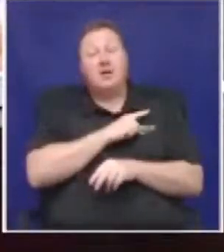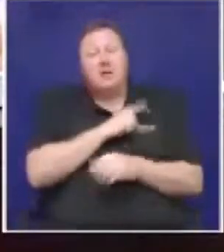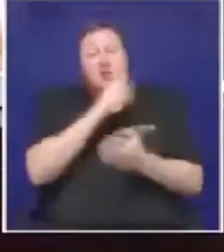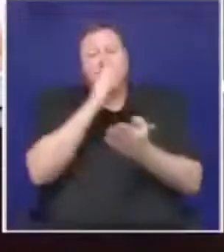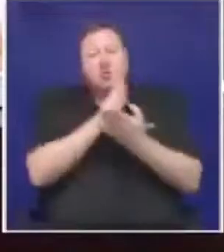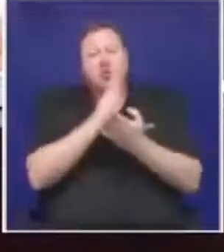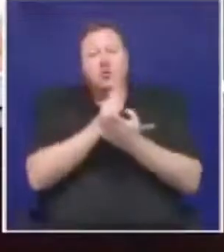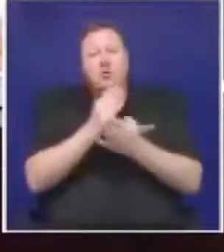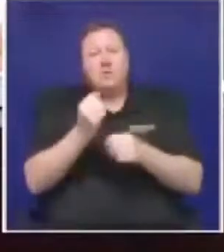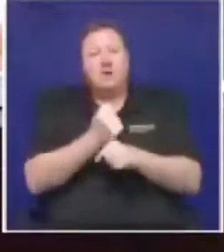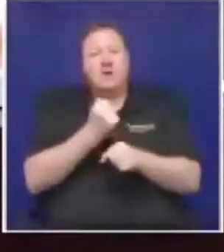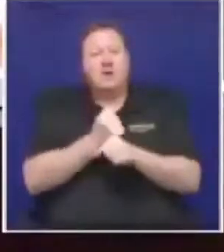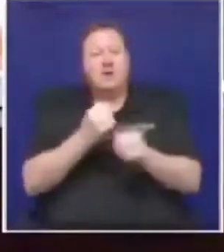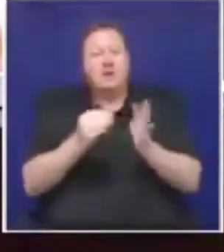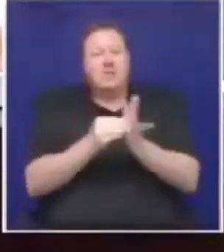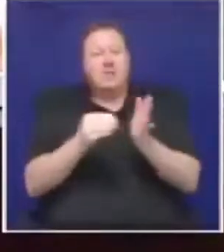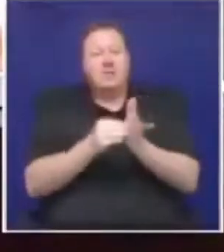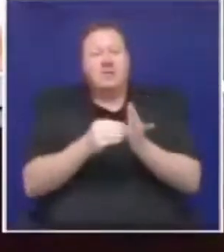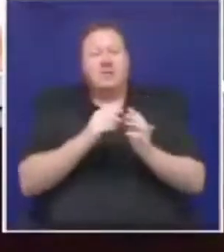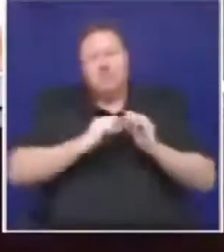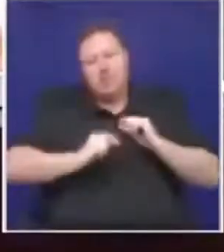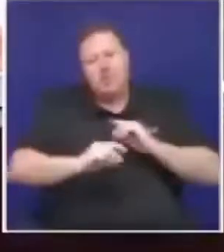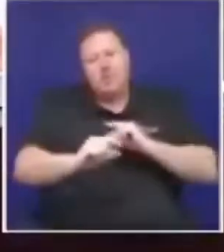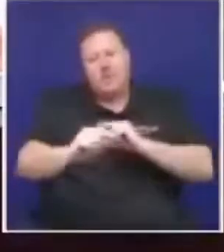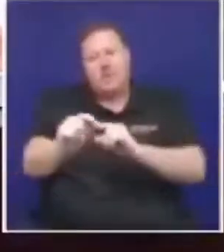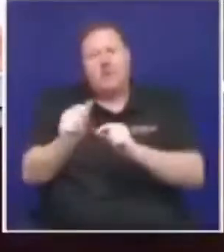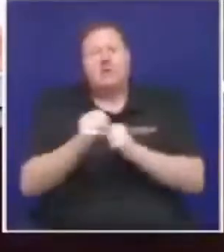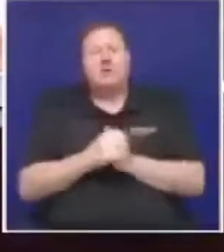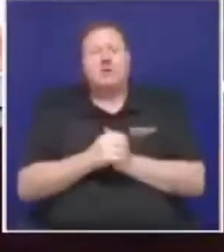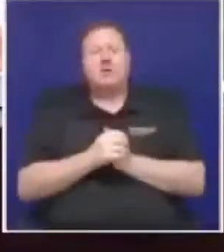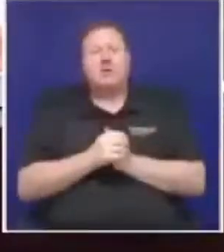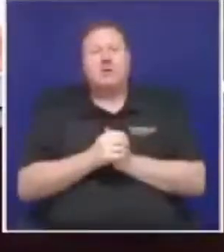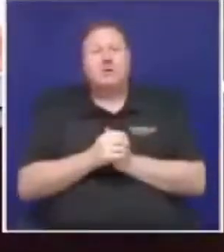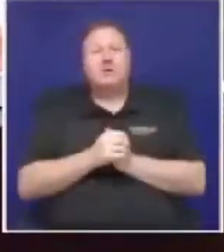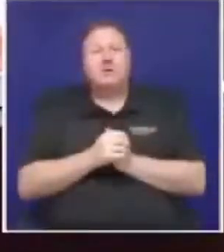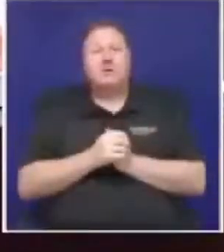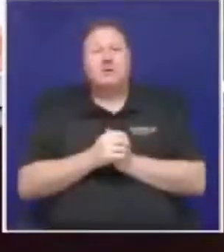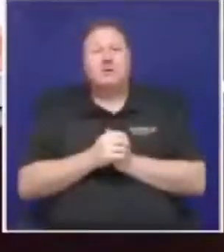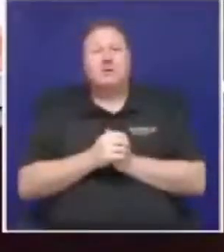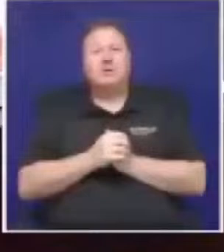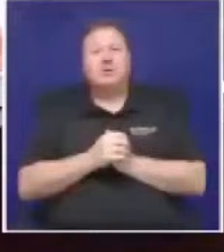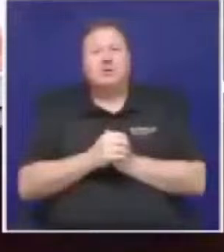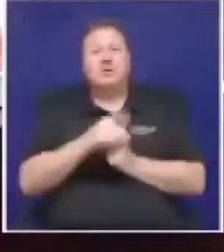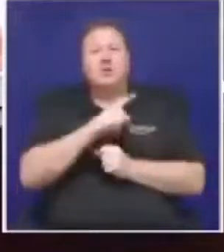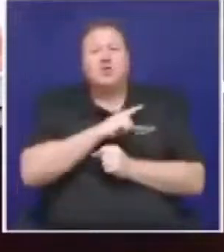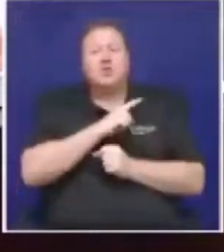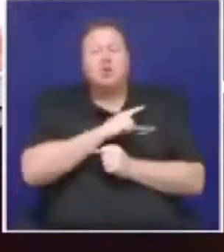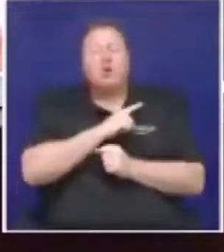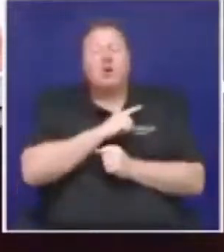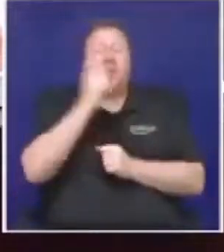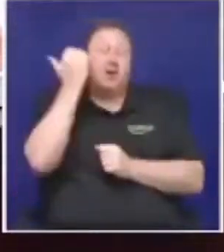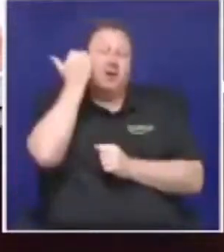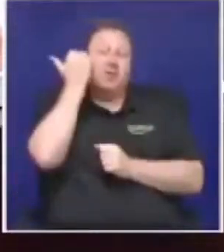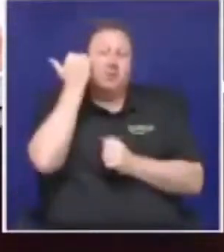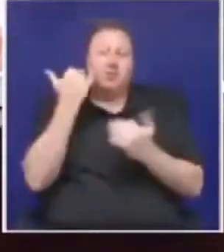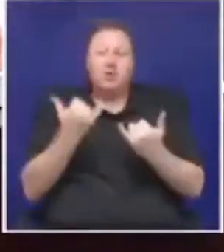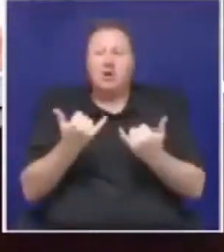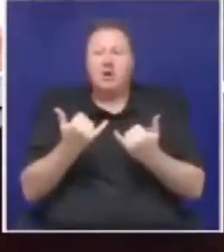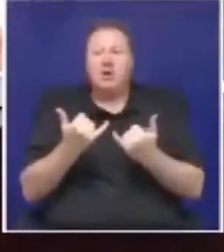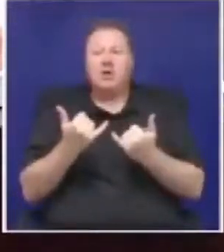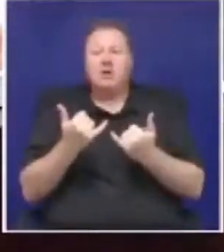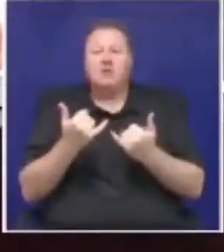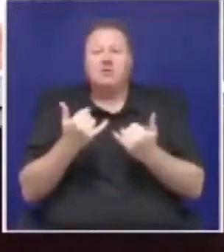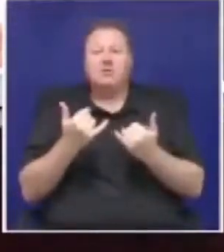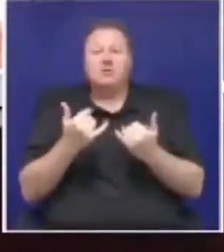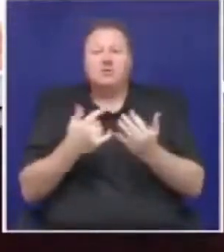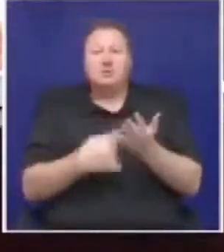they are implemented faster. That's why in the government today, we speak